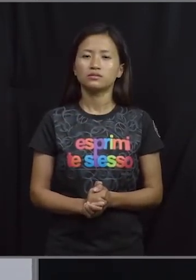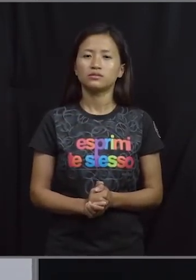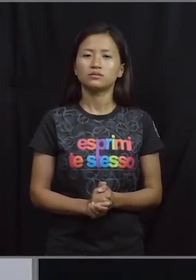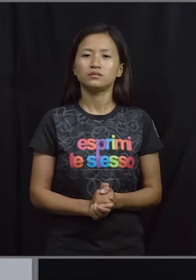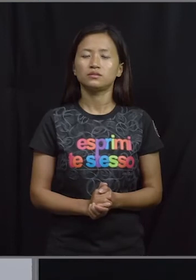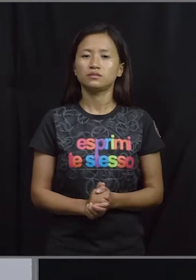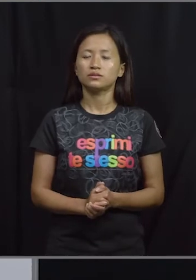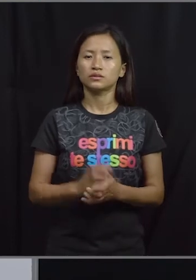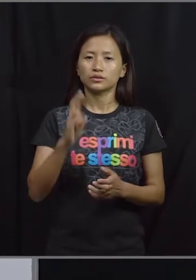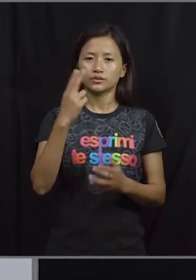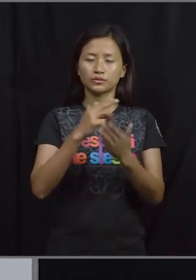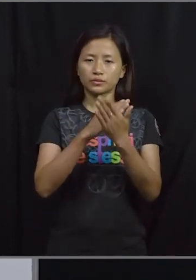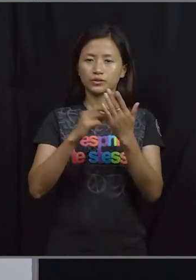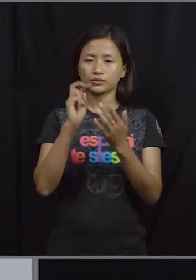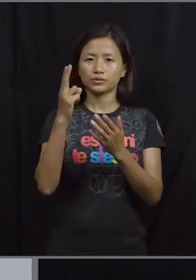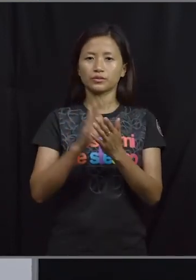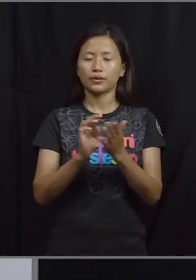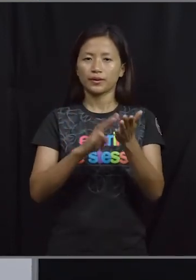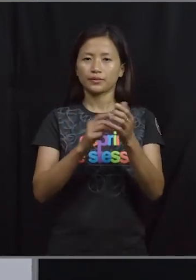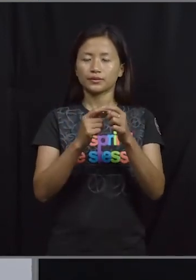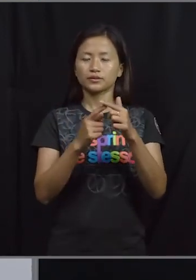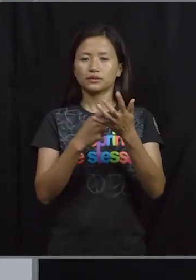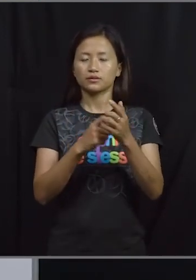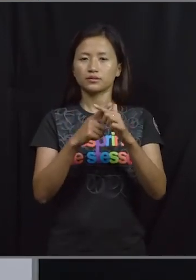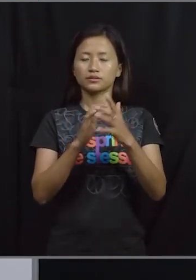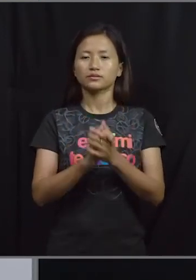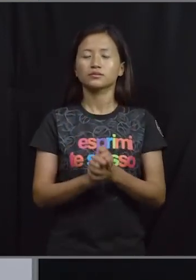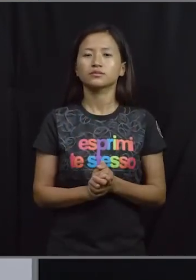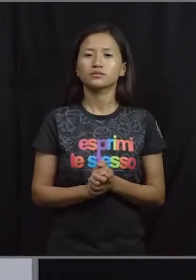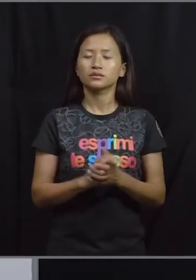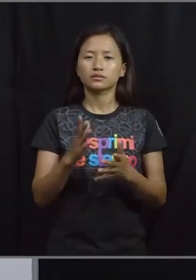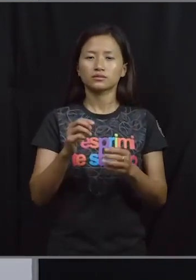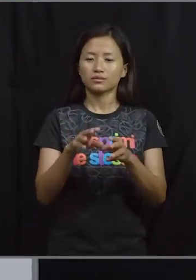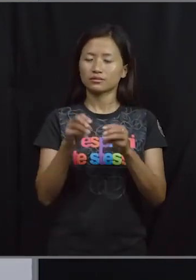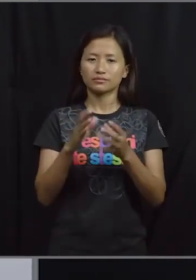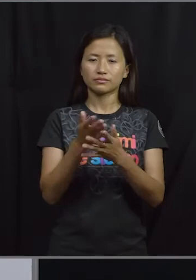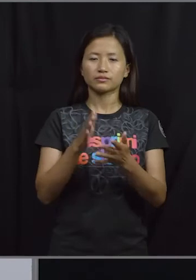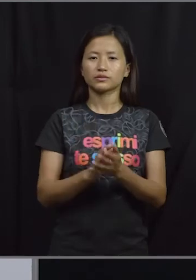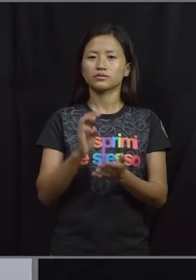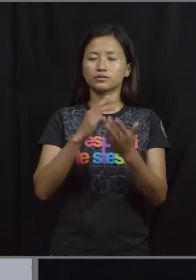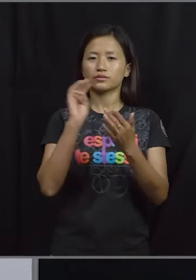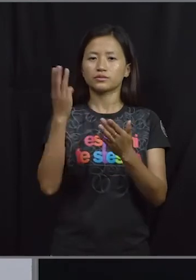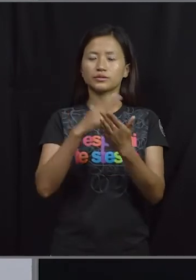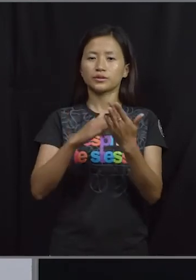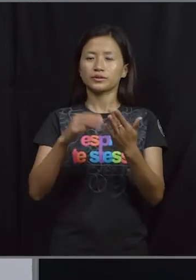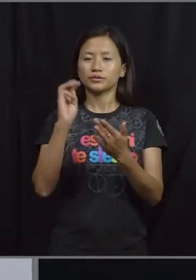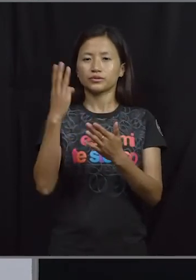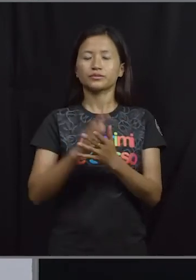This is for only 2 by 2 matrix to find the adjoint matrix. Okay, it is not applicable for the 3 by 3 matrix.